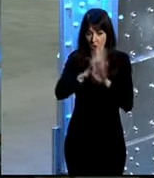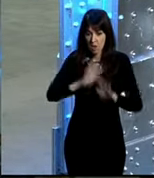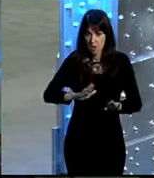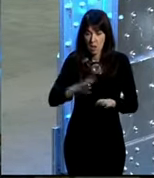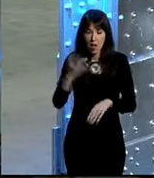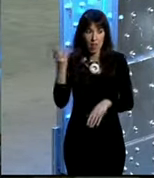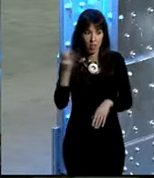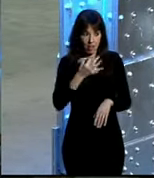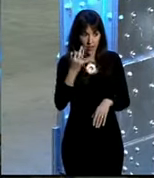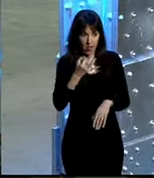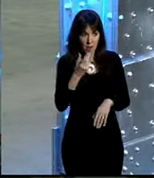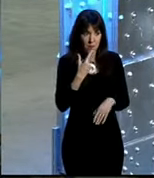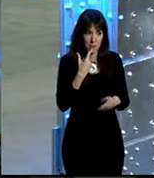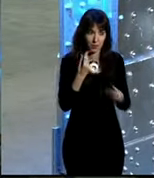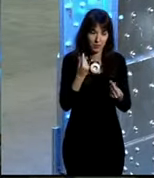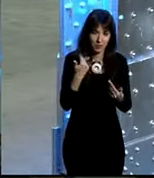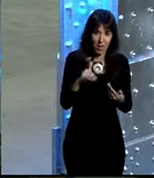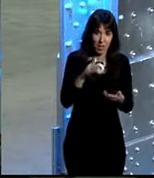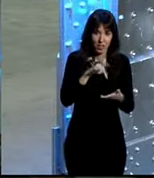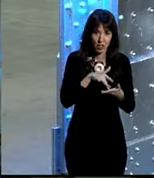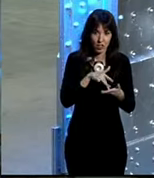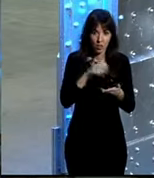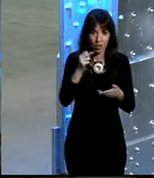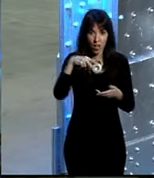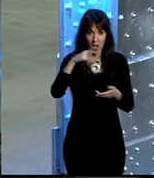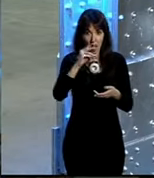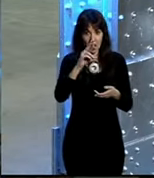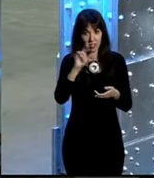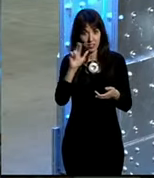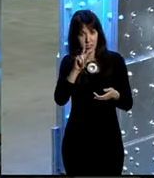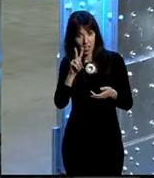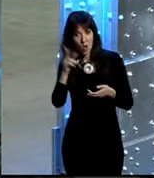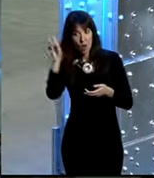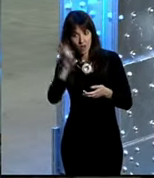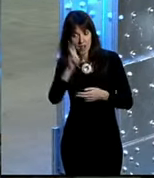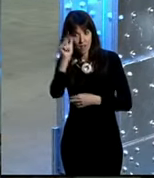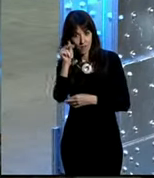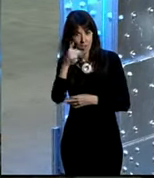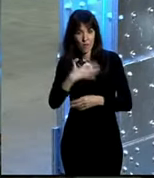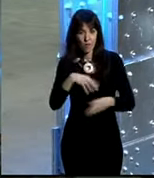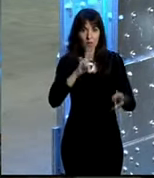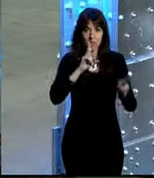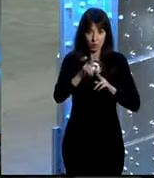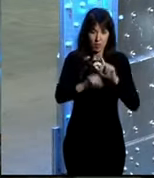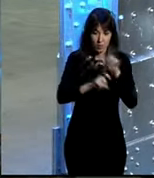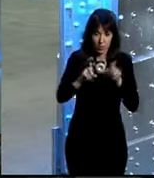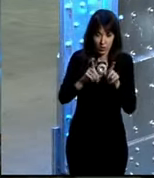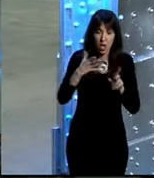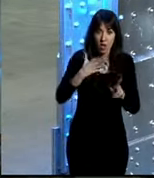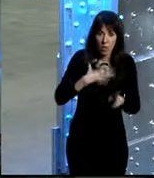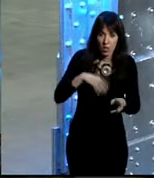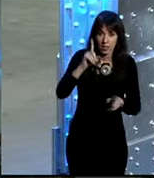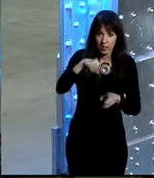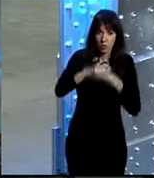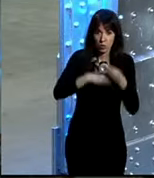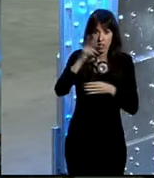I think we don't have any more time, any time for. I think we have no time for other questions. This is going to be the last one. But Andreu is going to